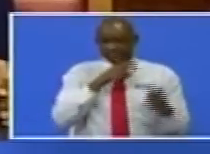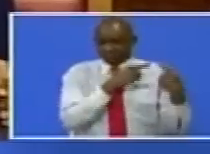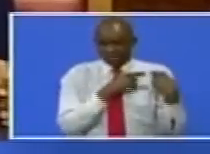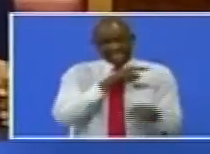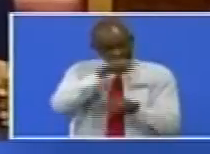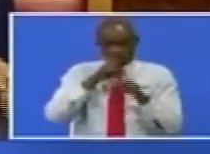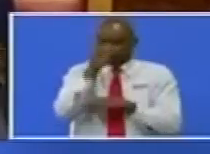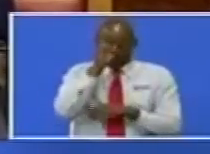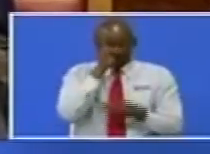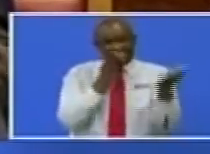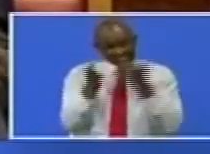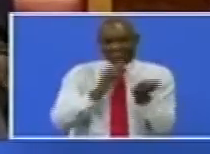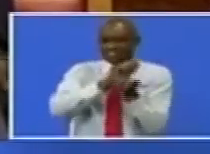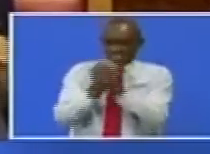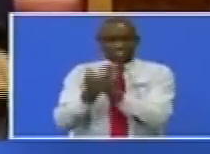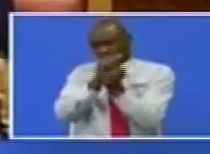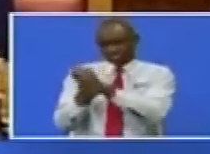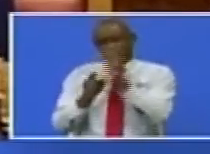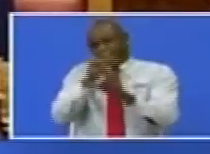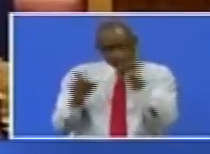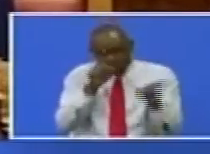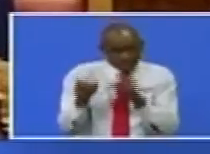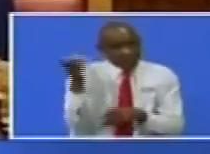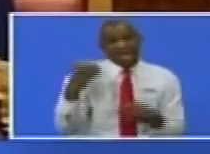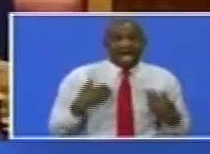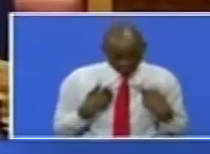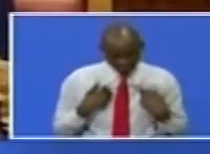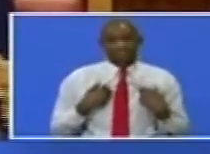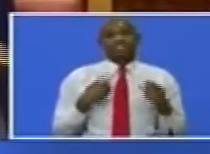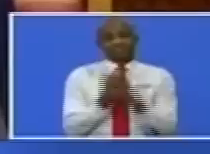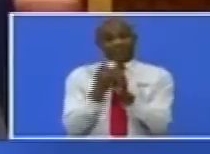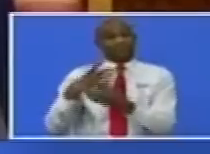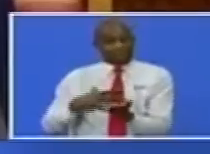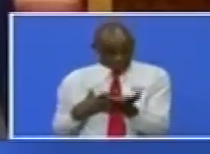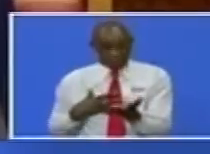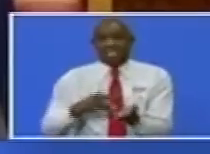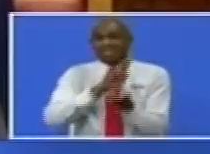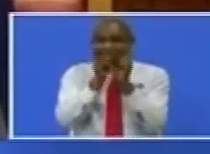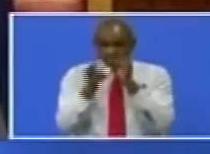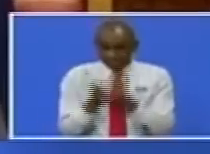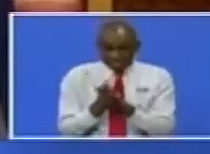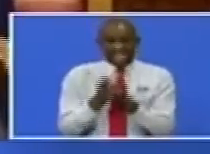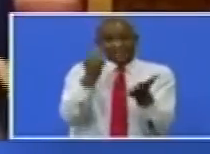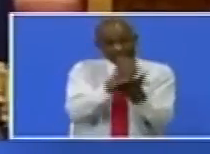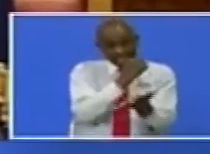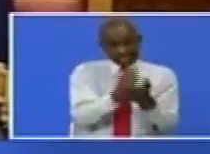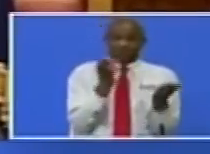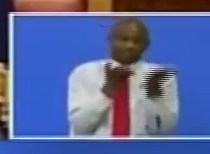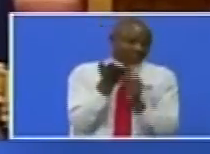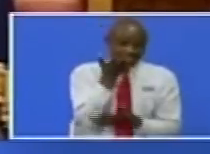national police service reforms, reforms to the national administration, reforms in immigration services,